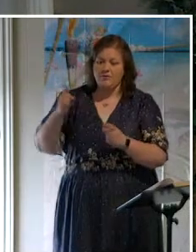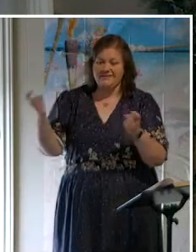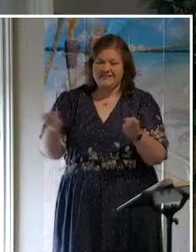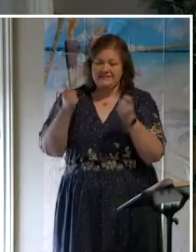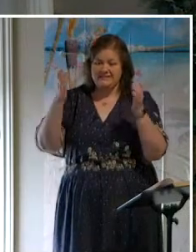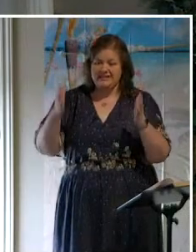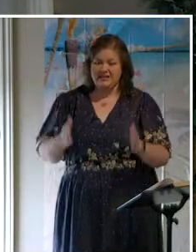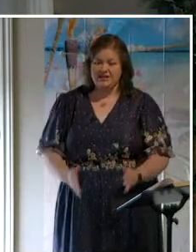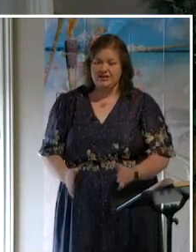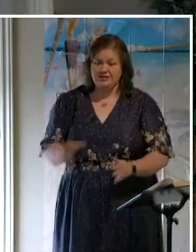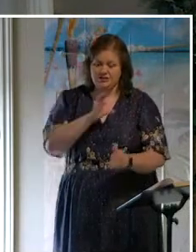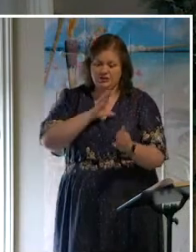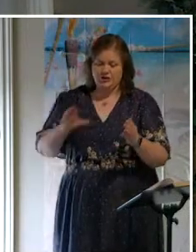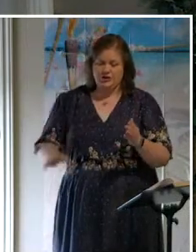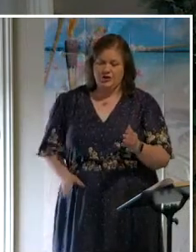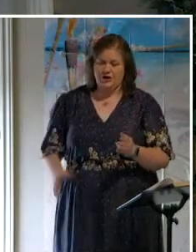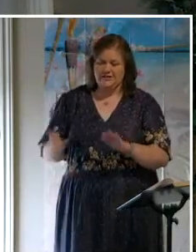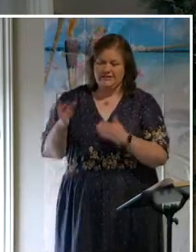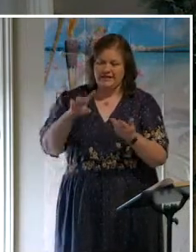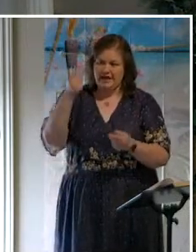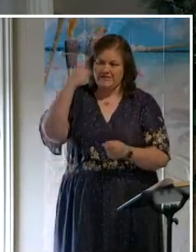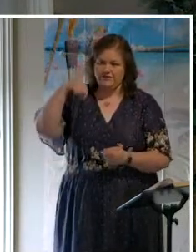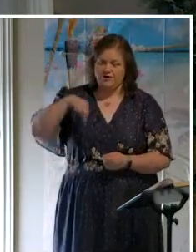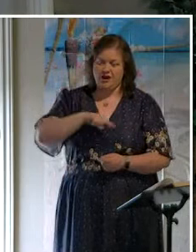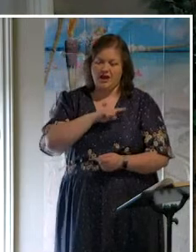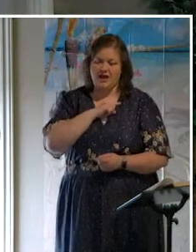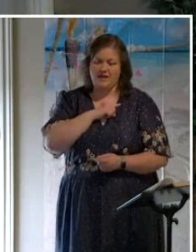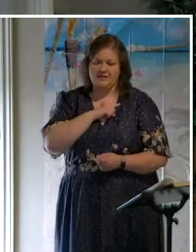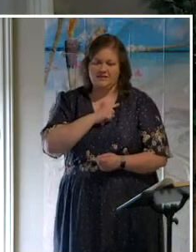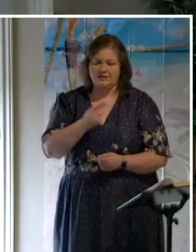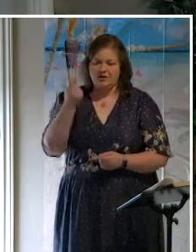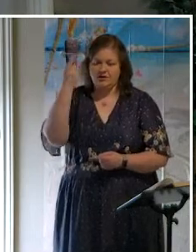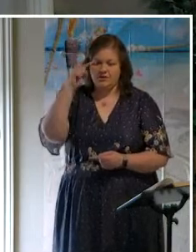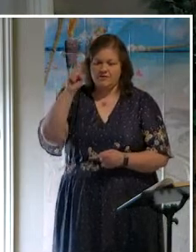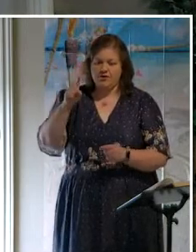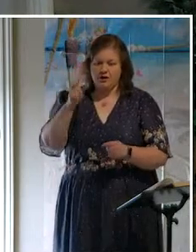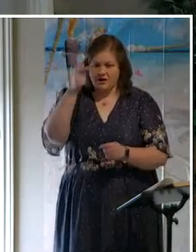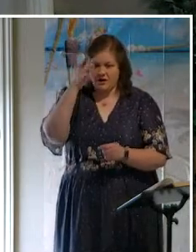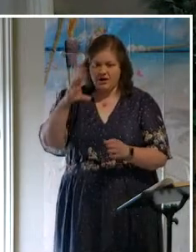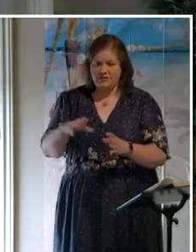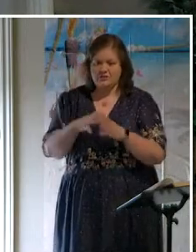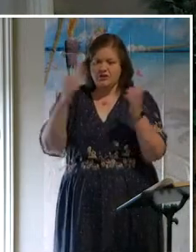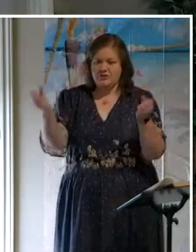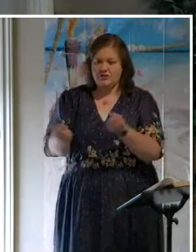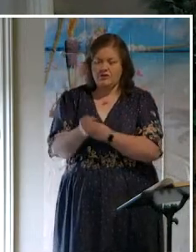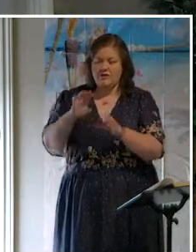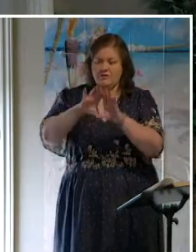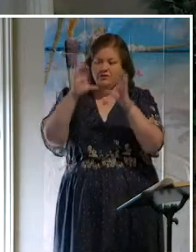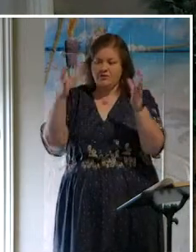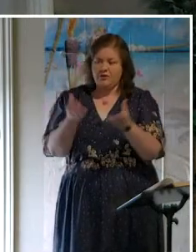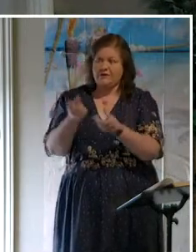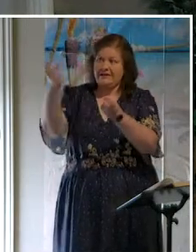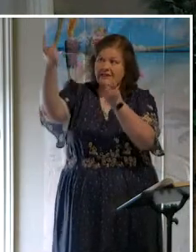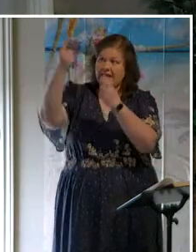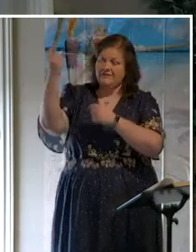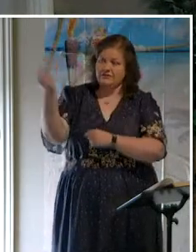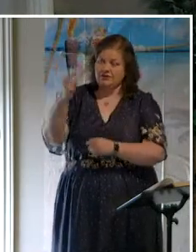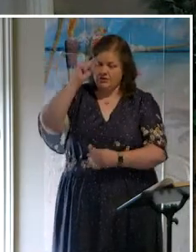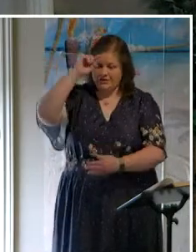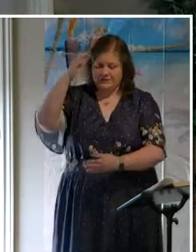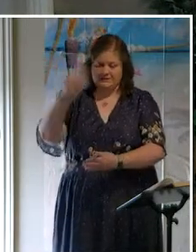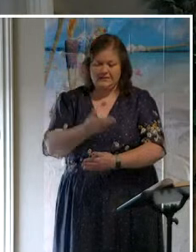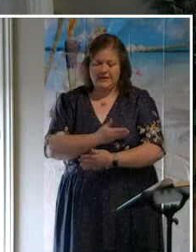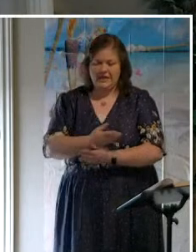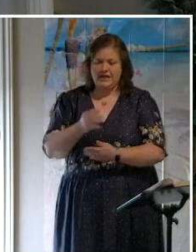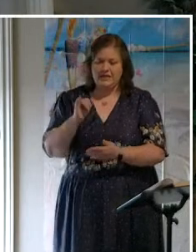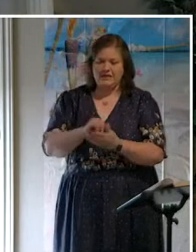us. God so loved the world that he gave his only begotten Son, that whosoever believeth in him should not perish,